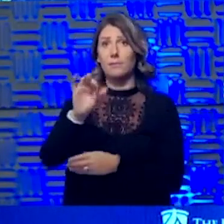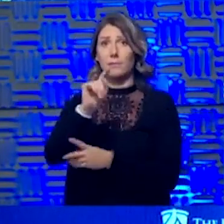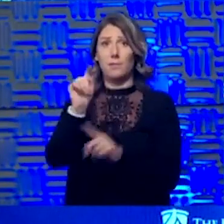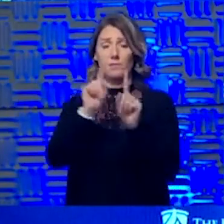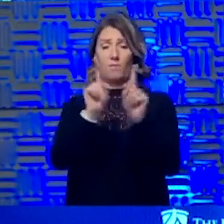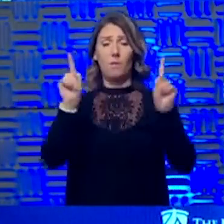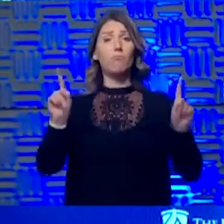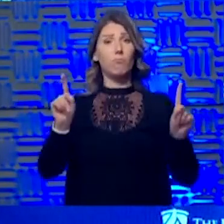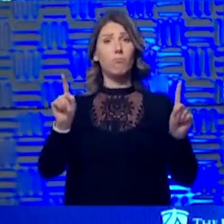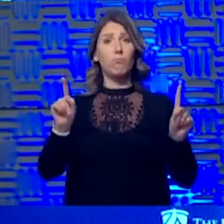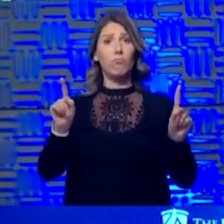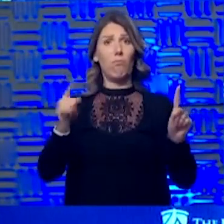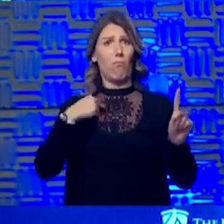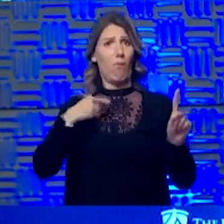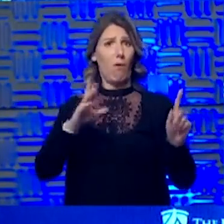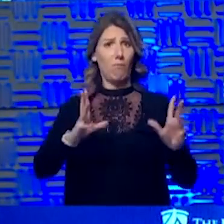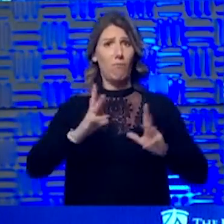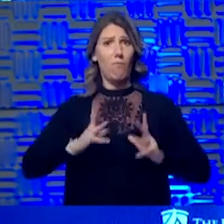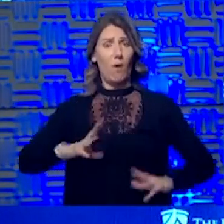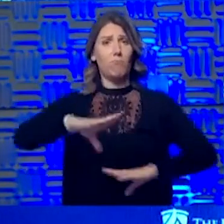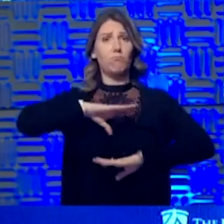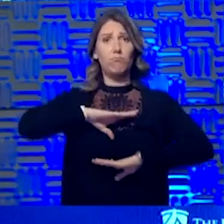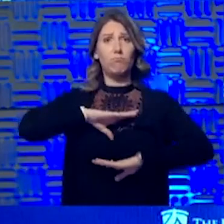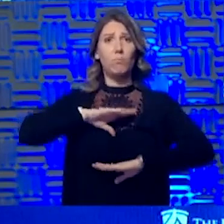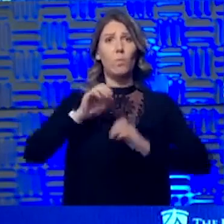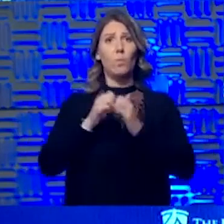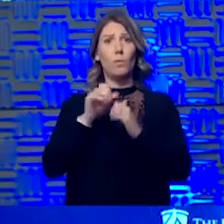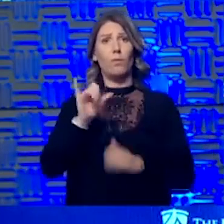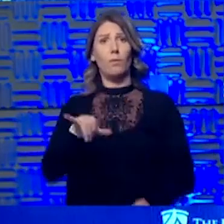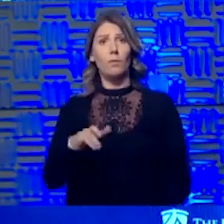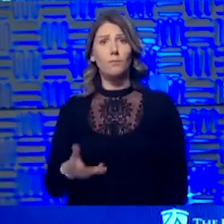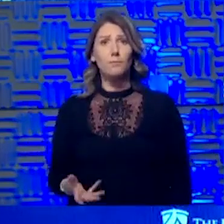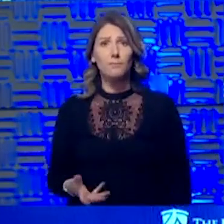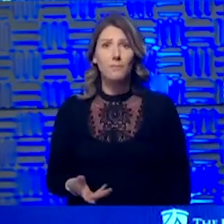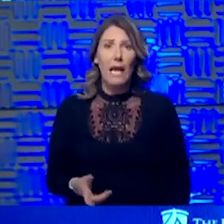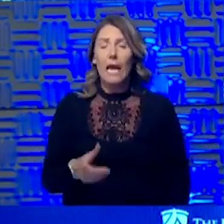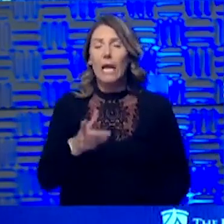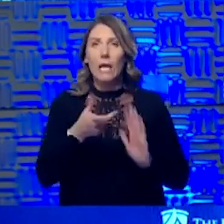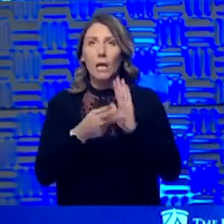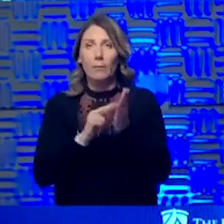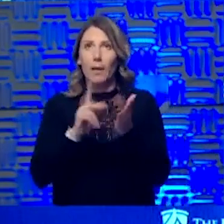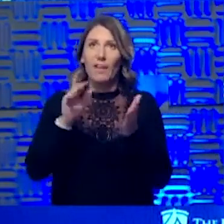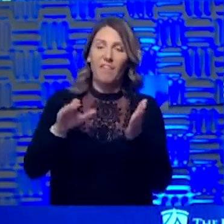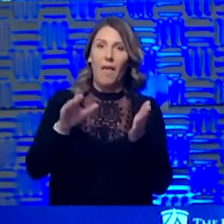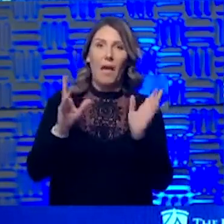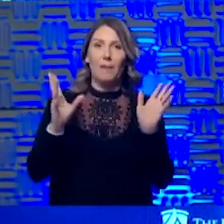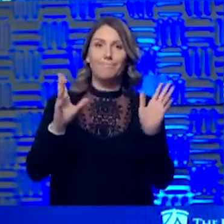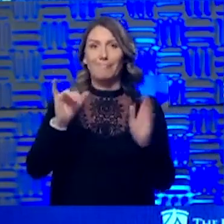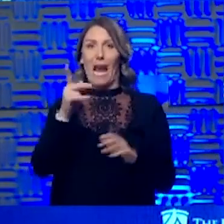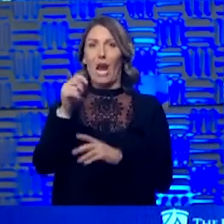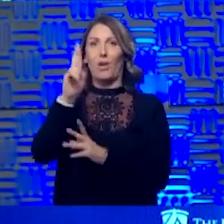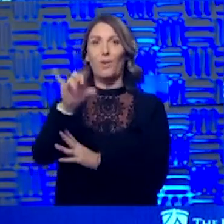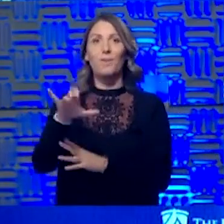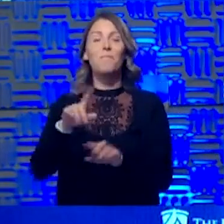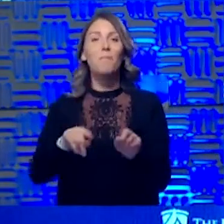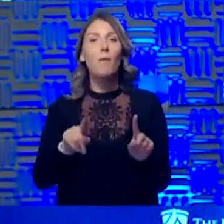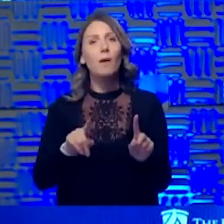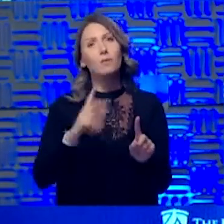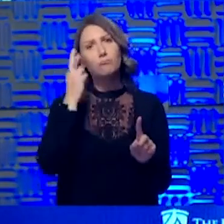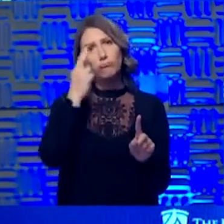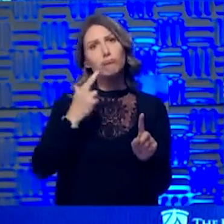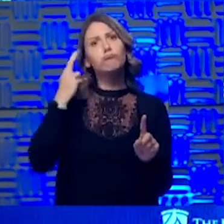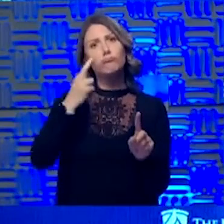can live with that. I can live with that. I guess I didn't mean that in a sense of irony, but I think that is probably a